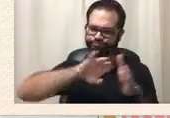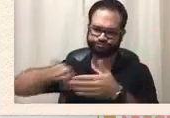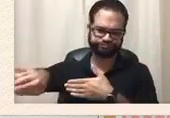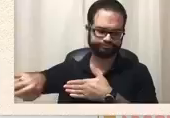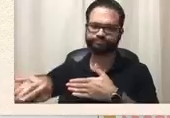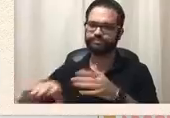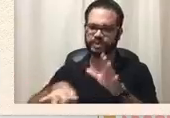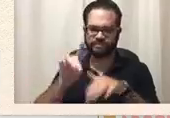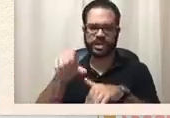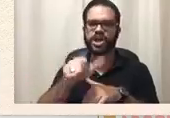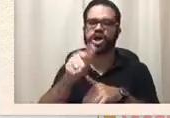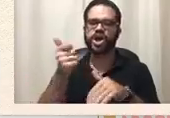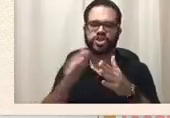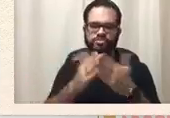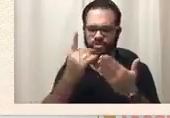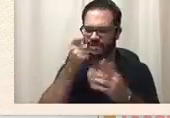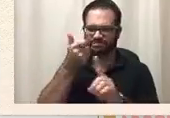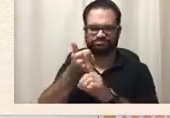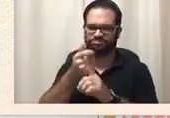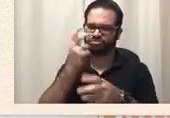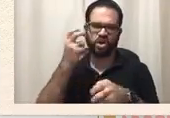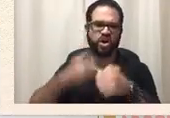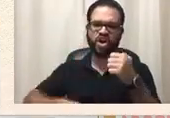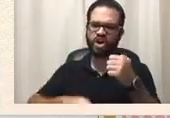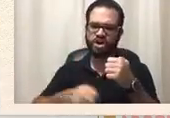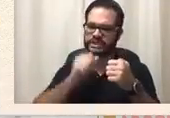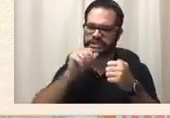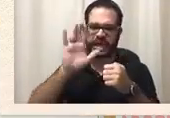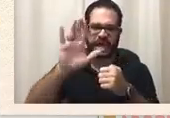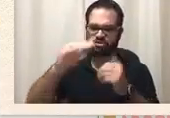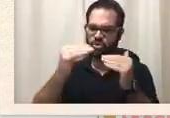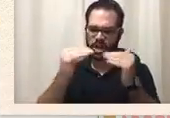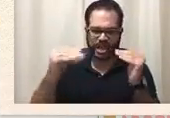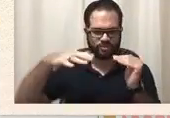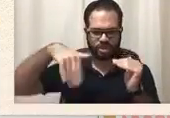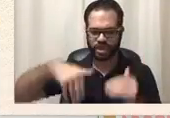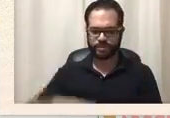too hard and you're not there yet.